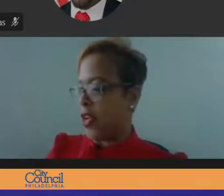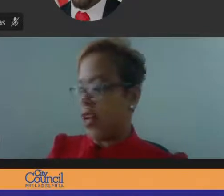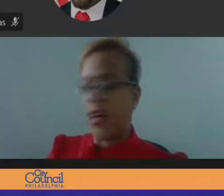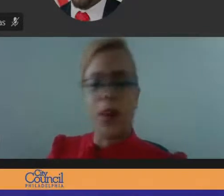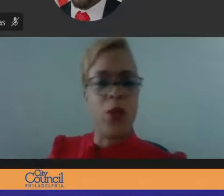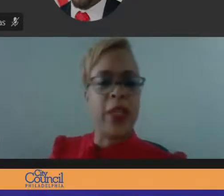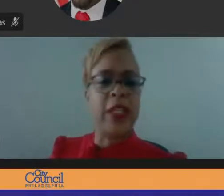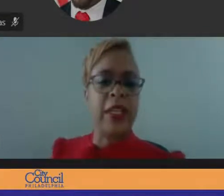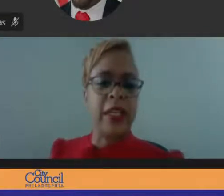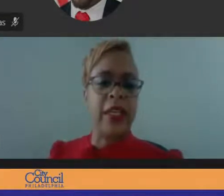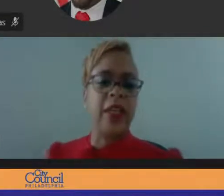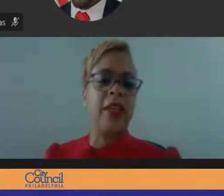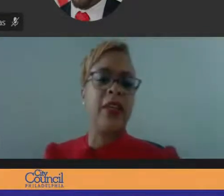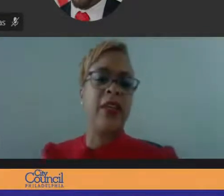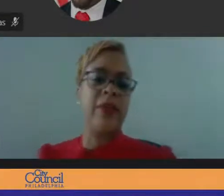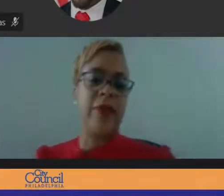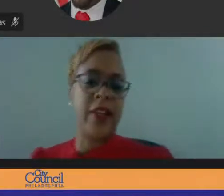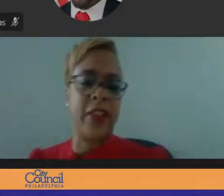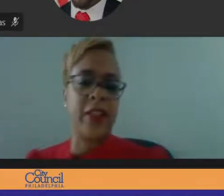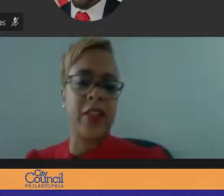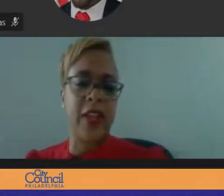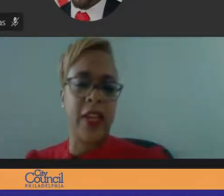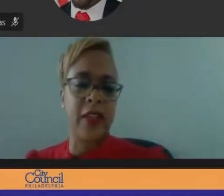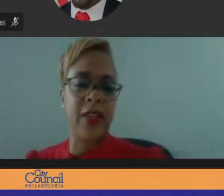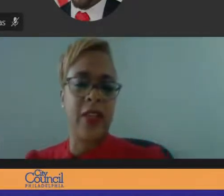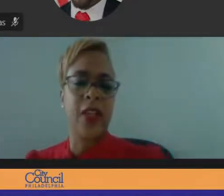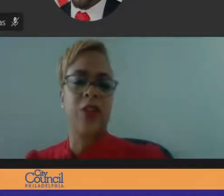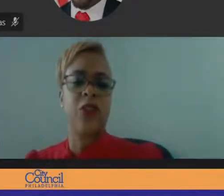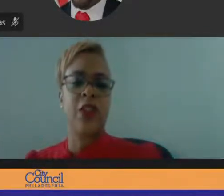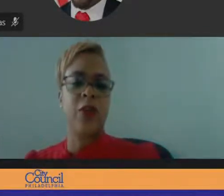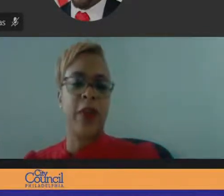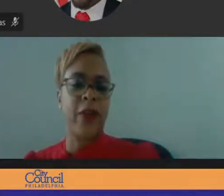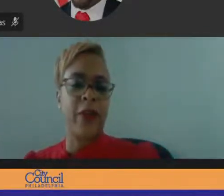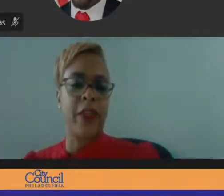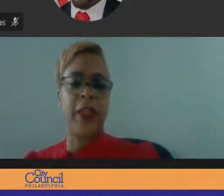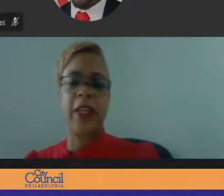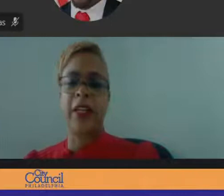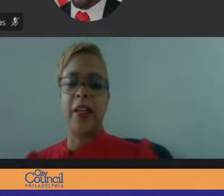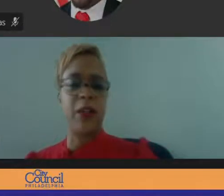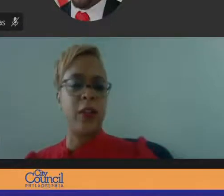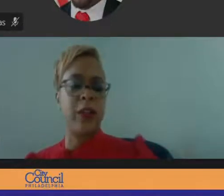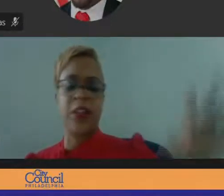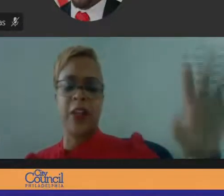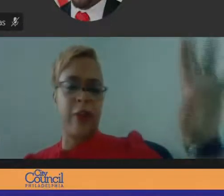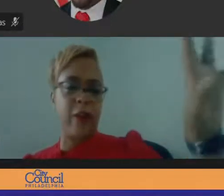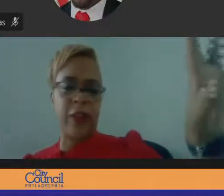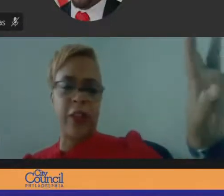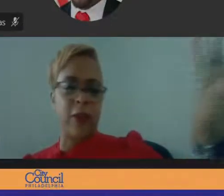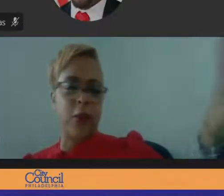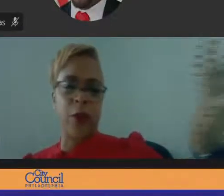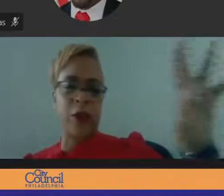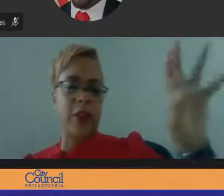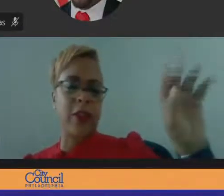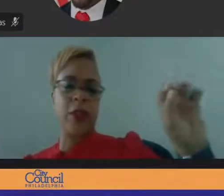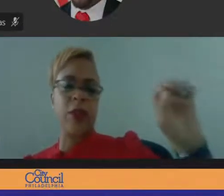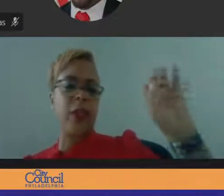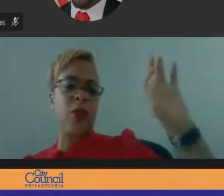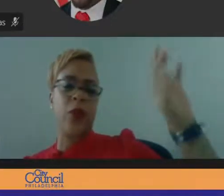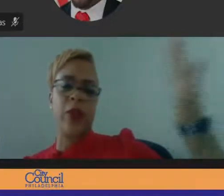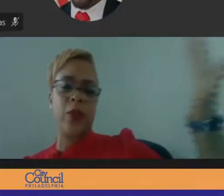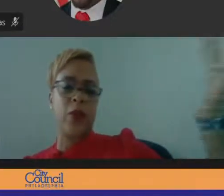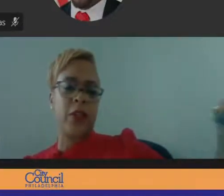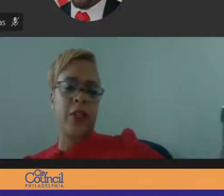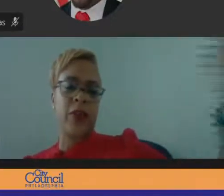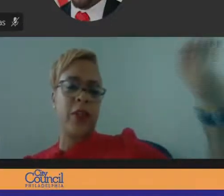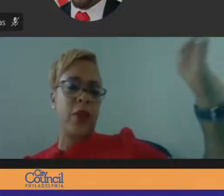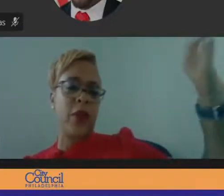Commissioner, we need vaccination sites geographically diverse parts of the city. We need